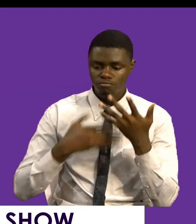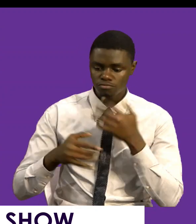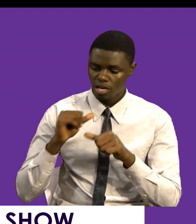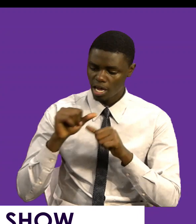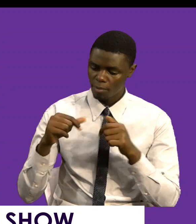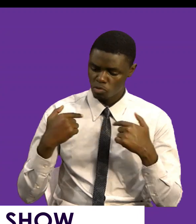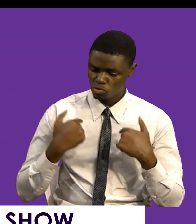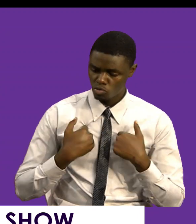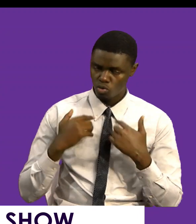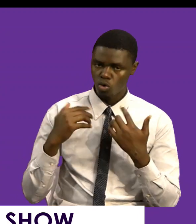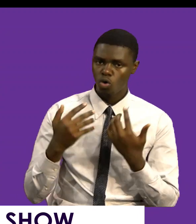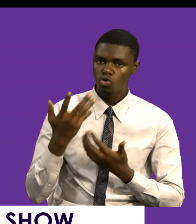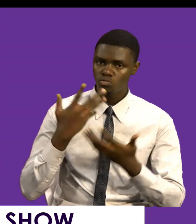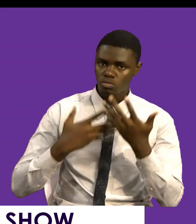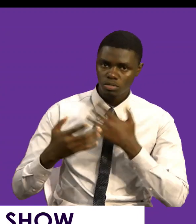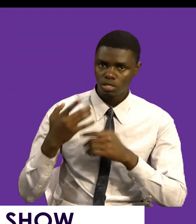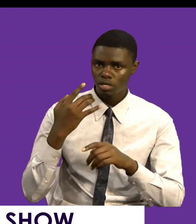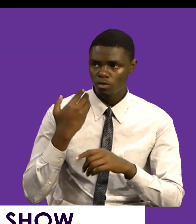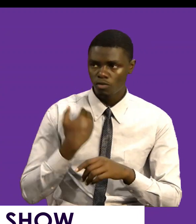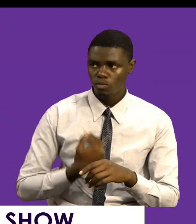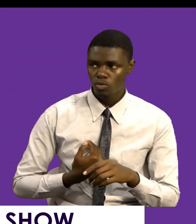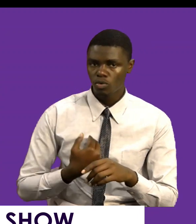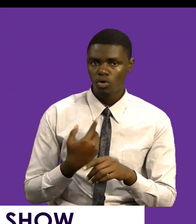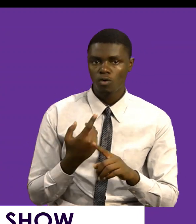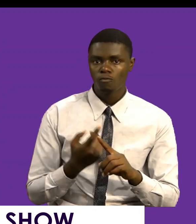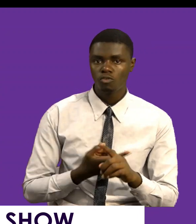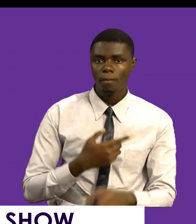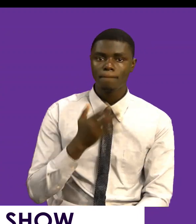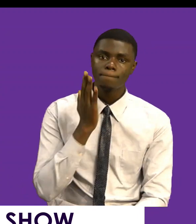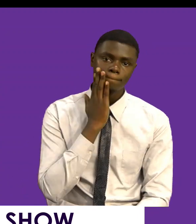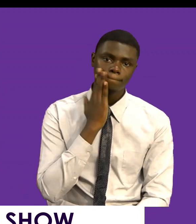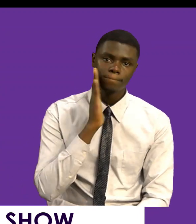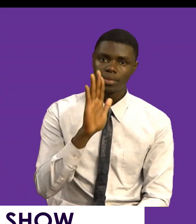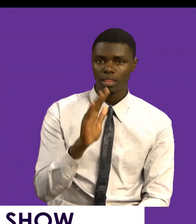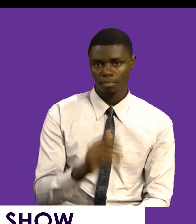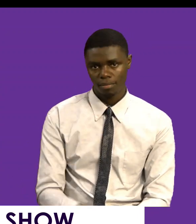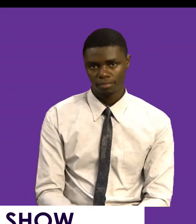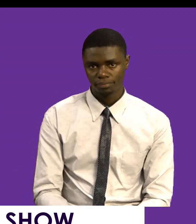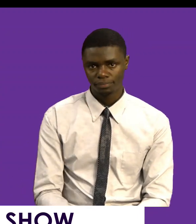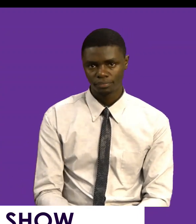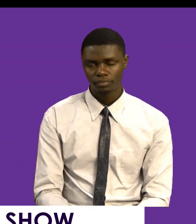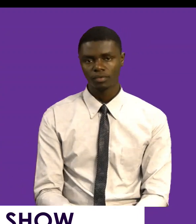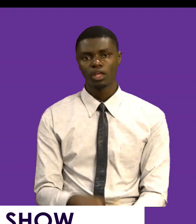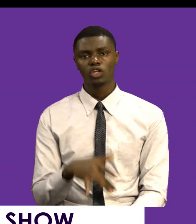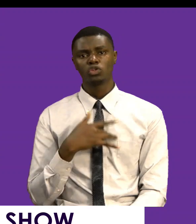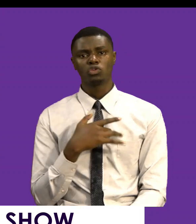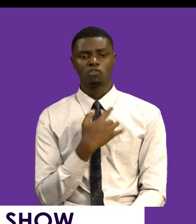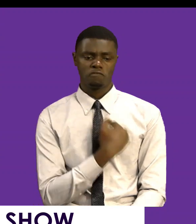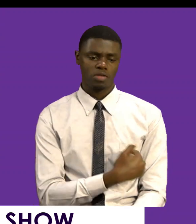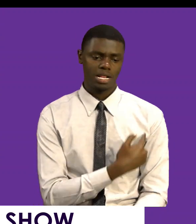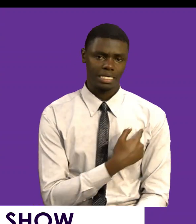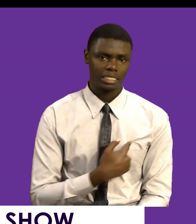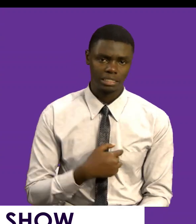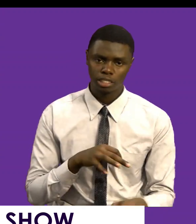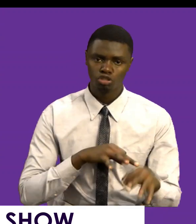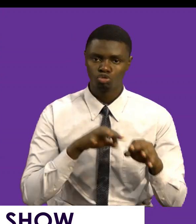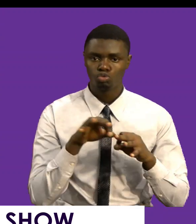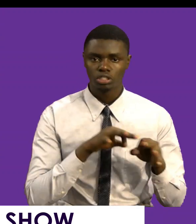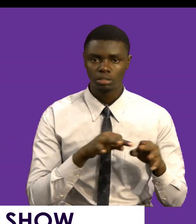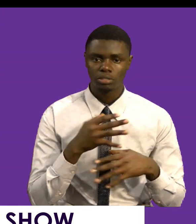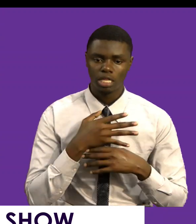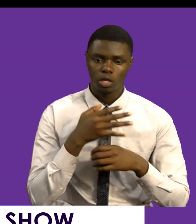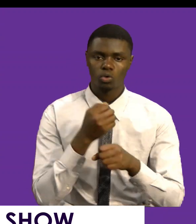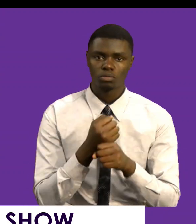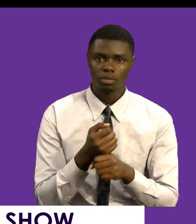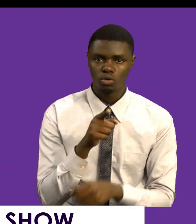you or you're talking as you from the perspective of your mother? Do you feel guilty to explain the confident you